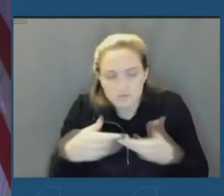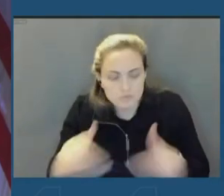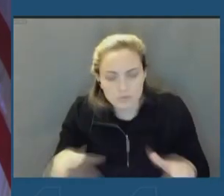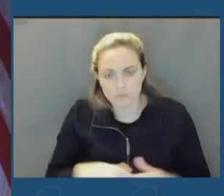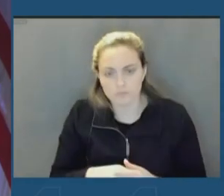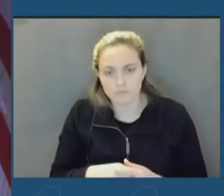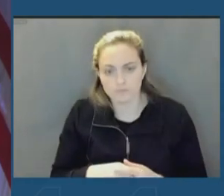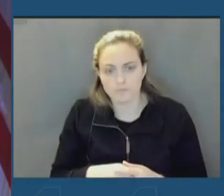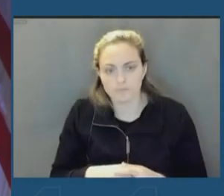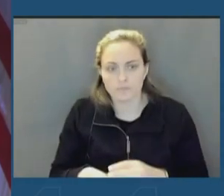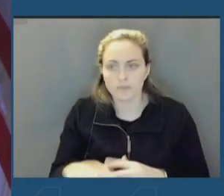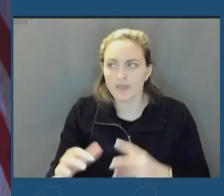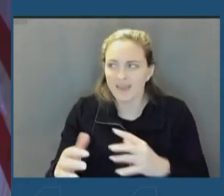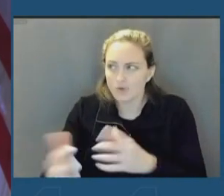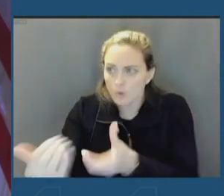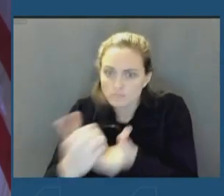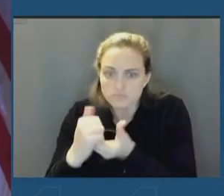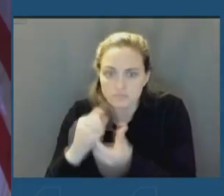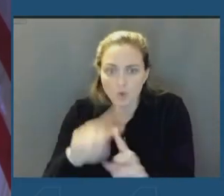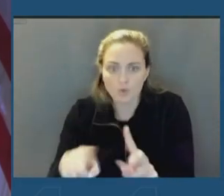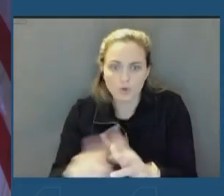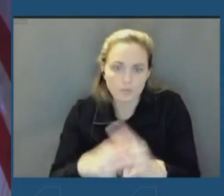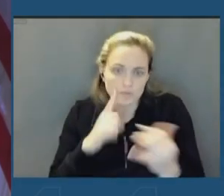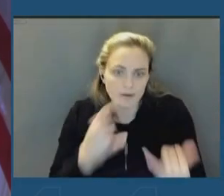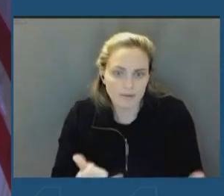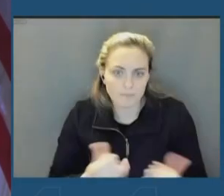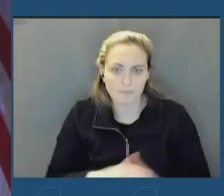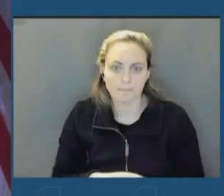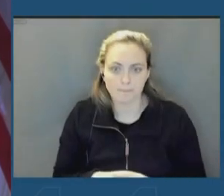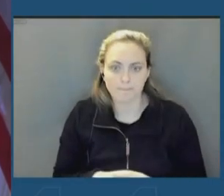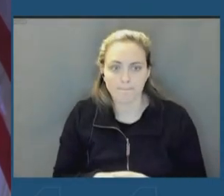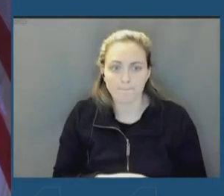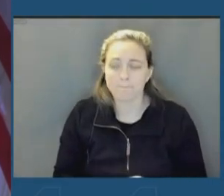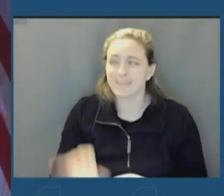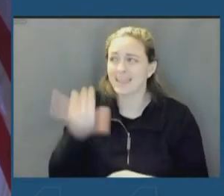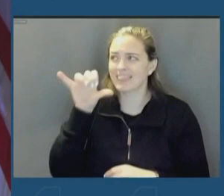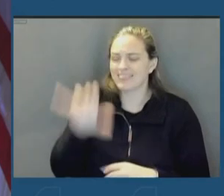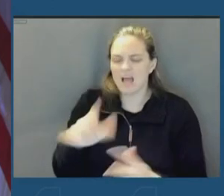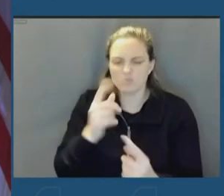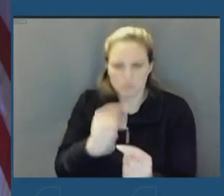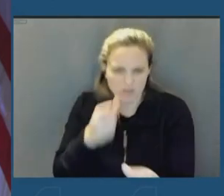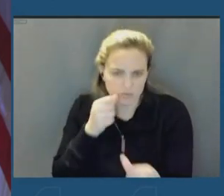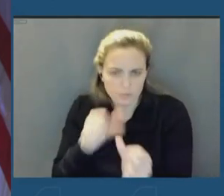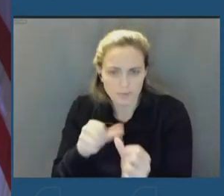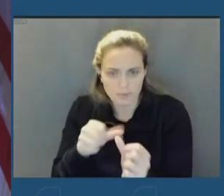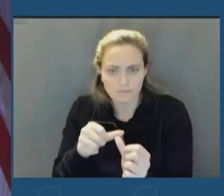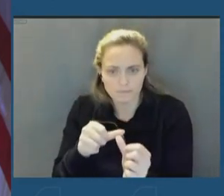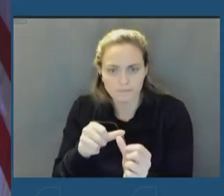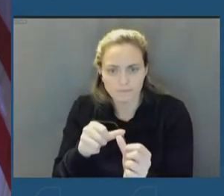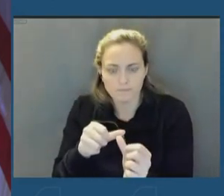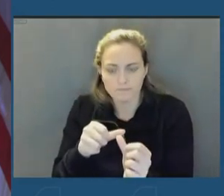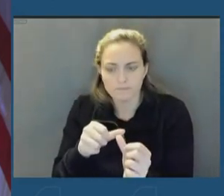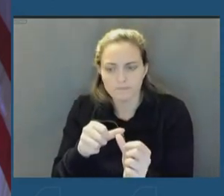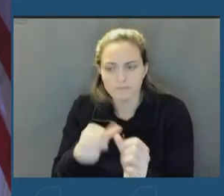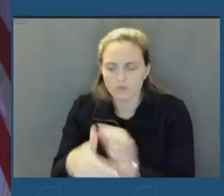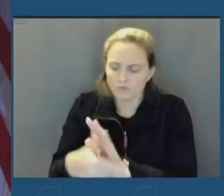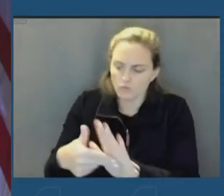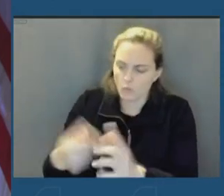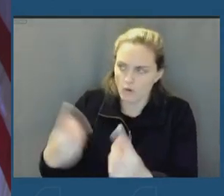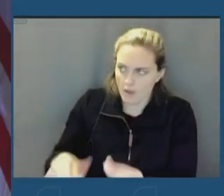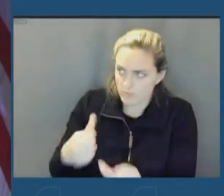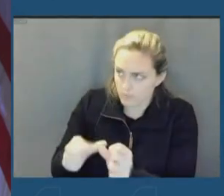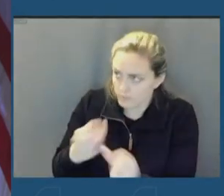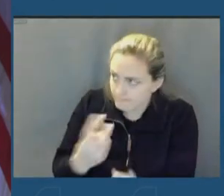your counterparts who couldn't be here today. And that is what I will try to remember as the legacy of this blizzard.